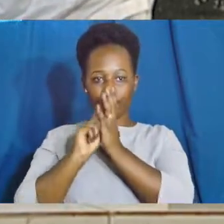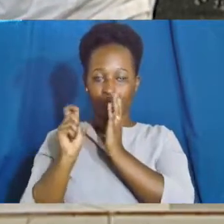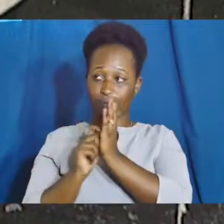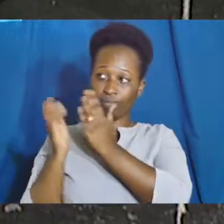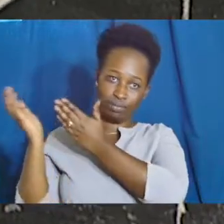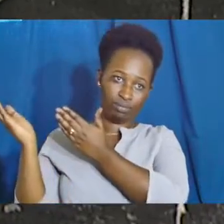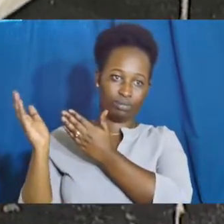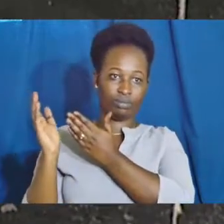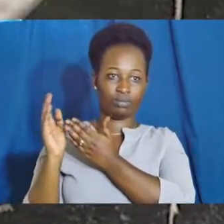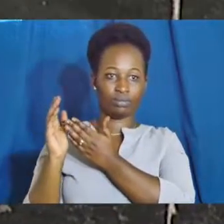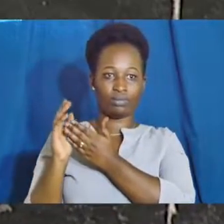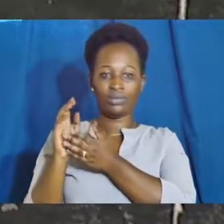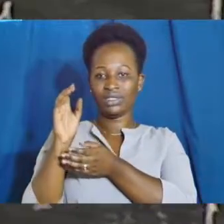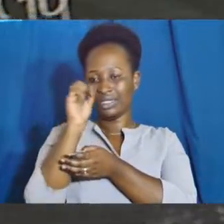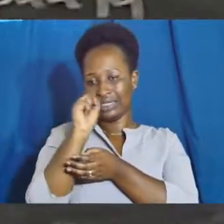species